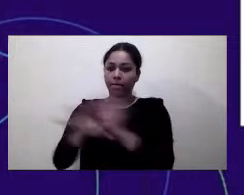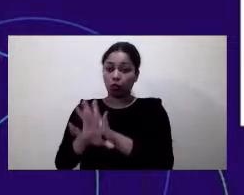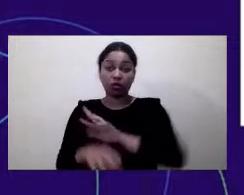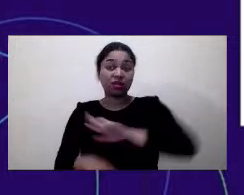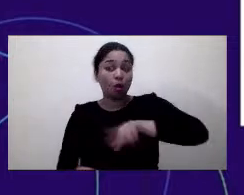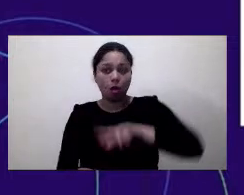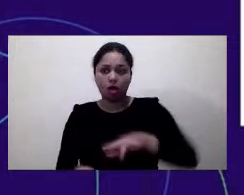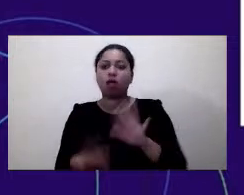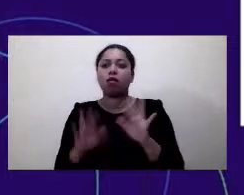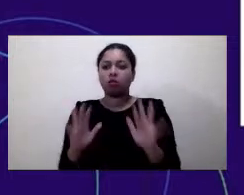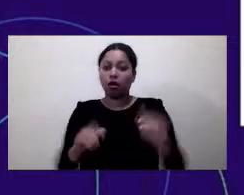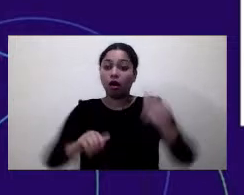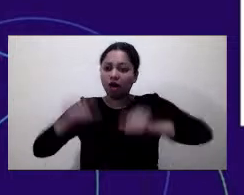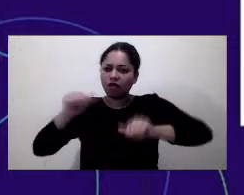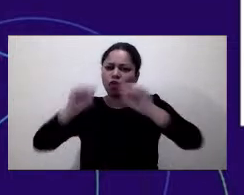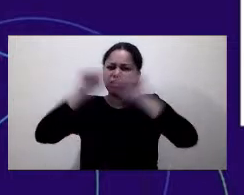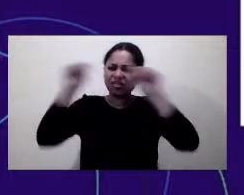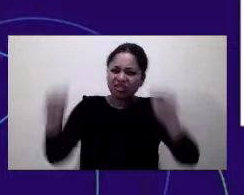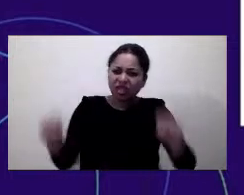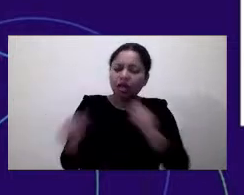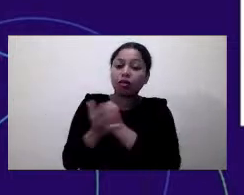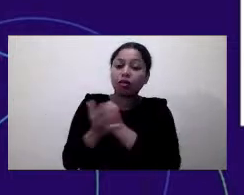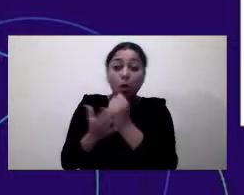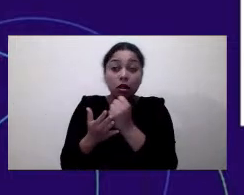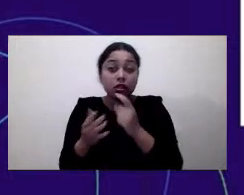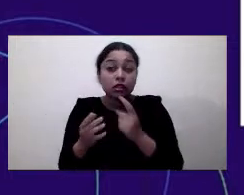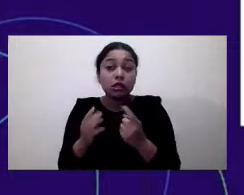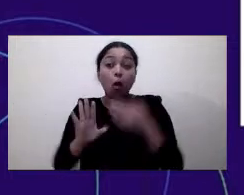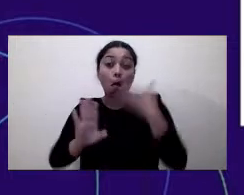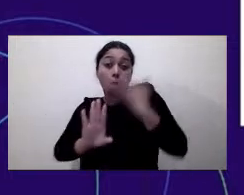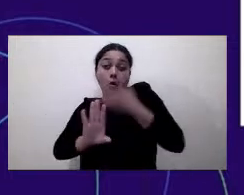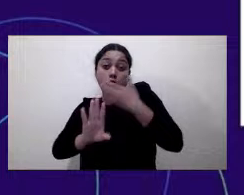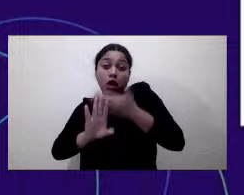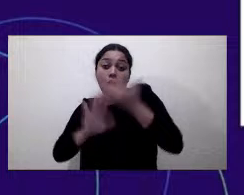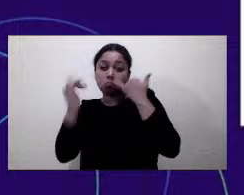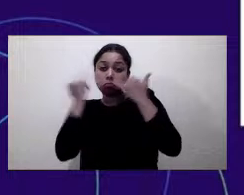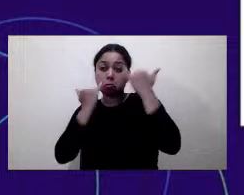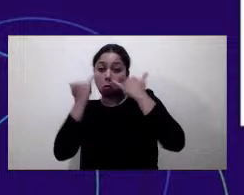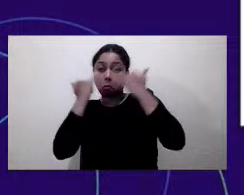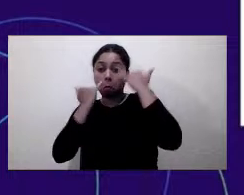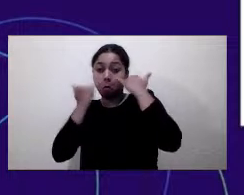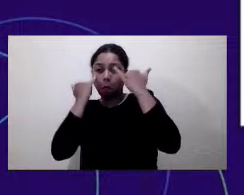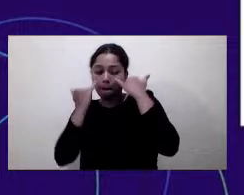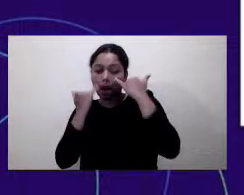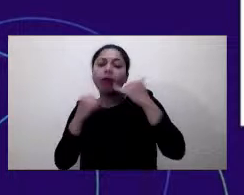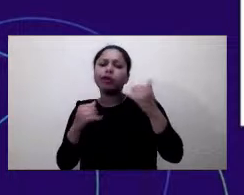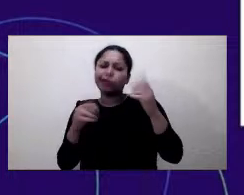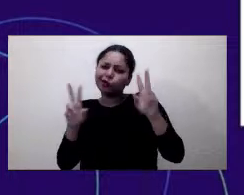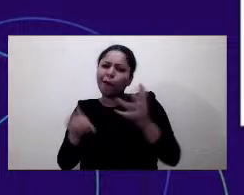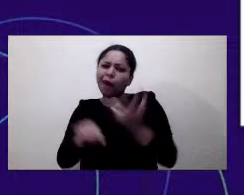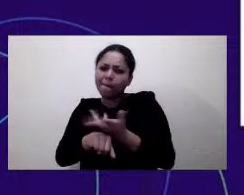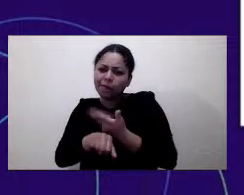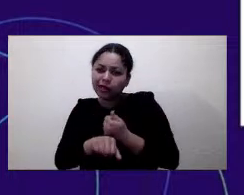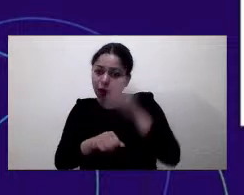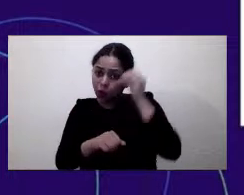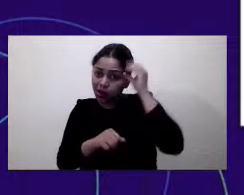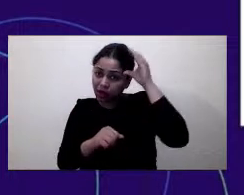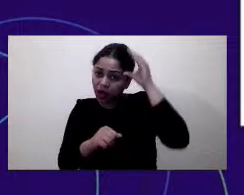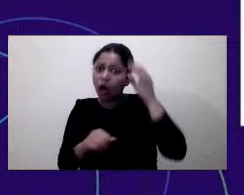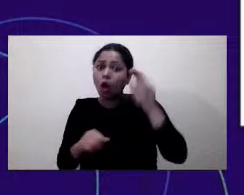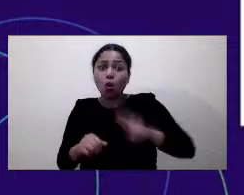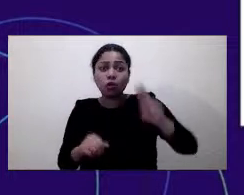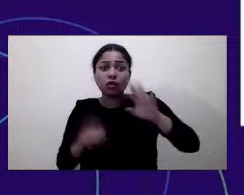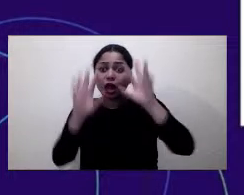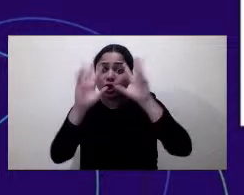and using empirical data on the knowledge and skills, and use all this data to give students and